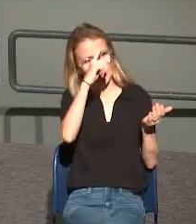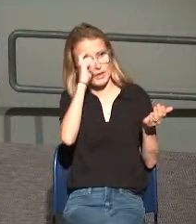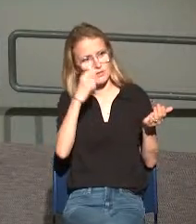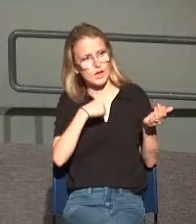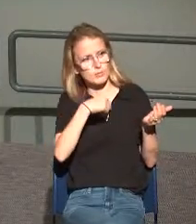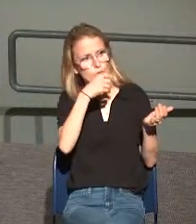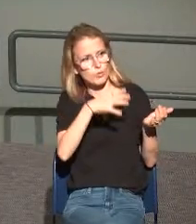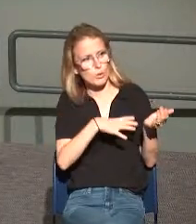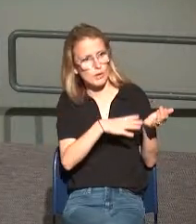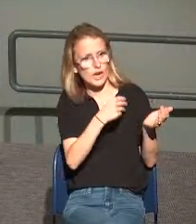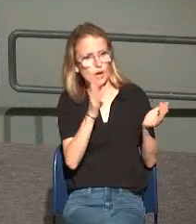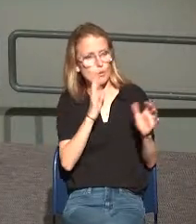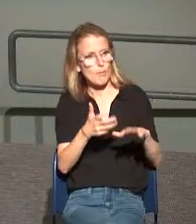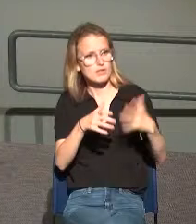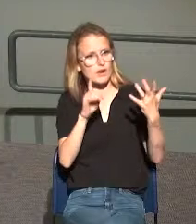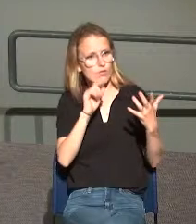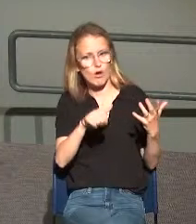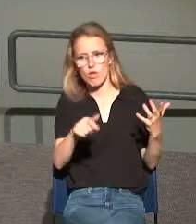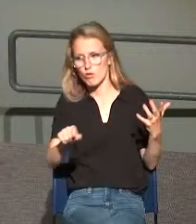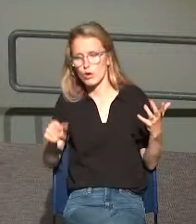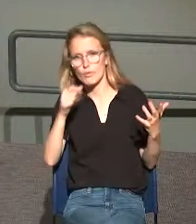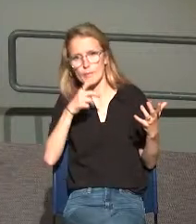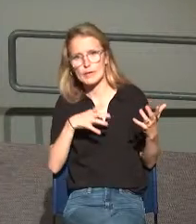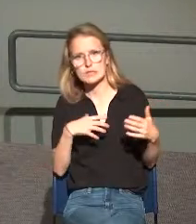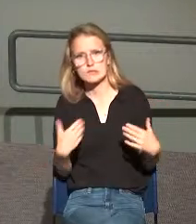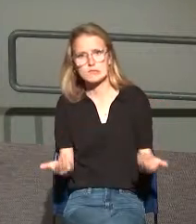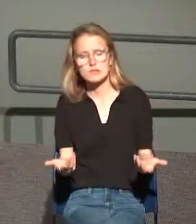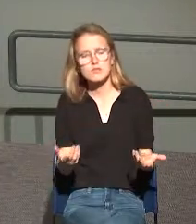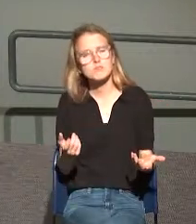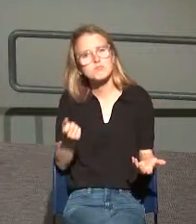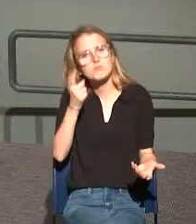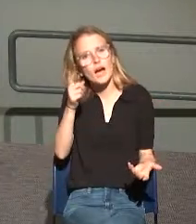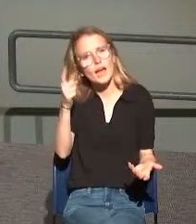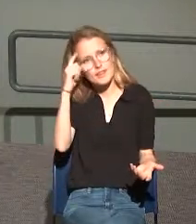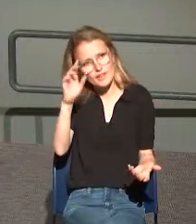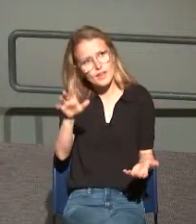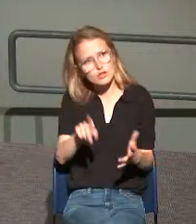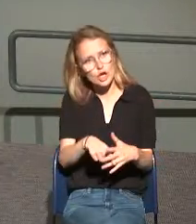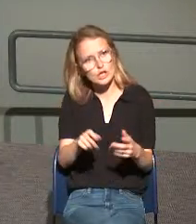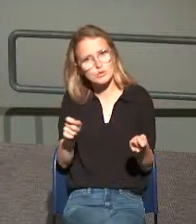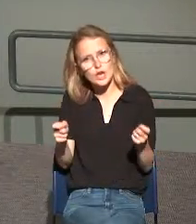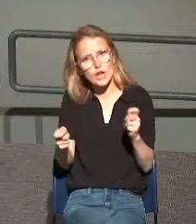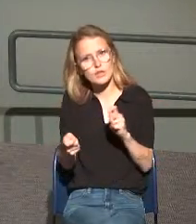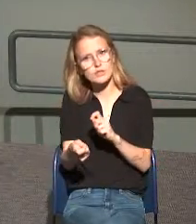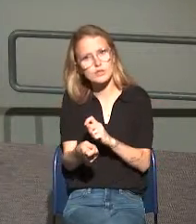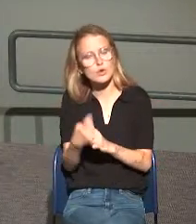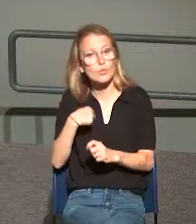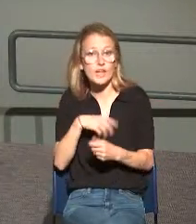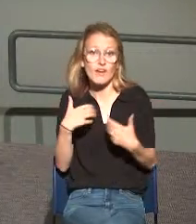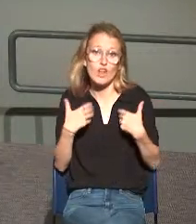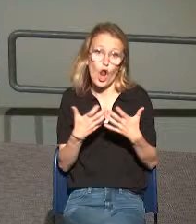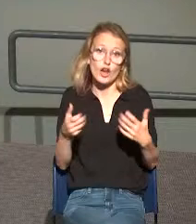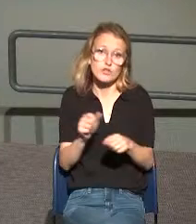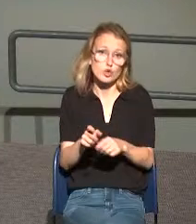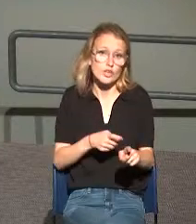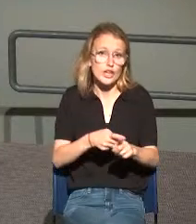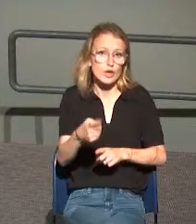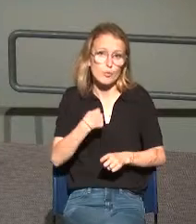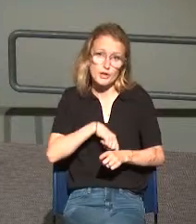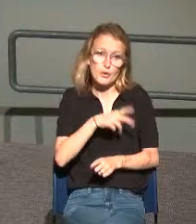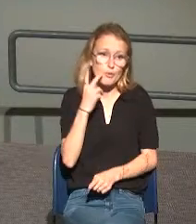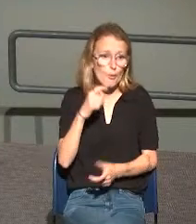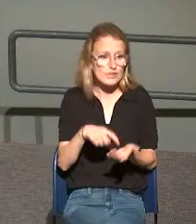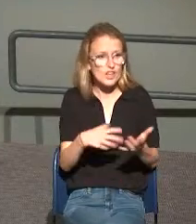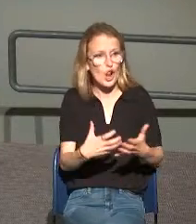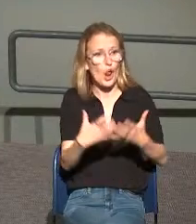woman and I'm going to mess it up for other women. But I also think that that's starting to change because, I mean, there are a lot of career fields now that we are starting to see large